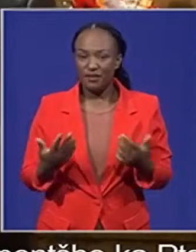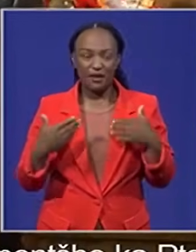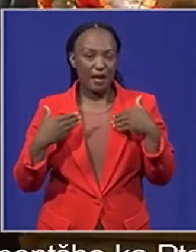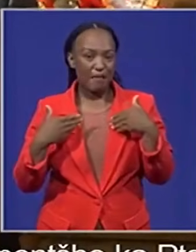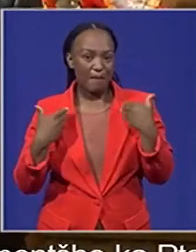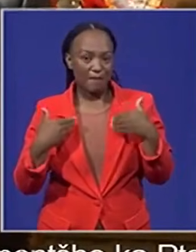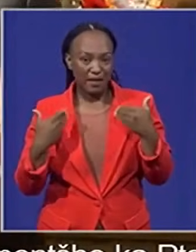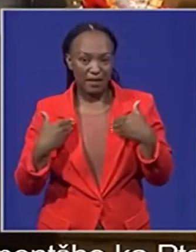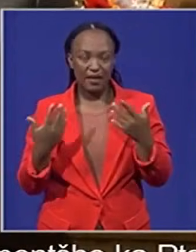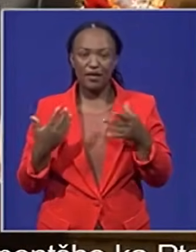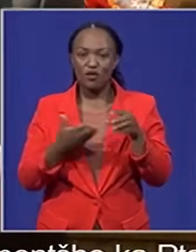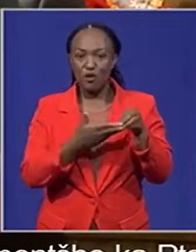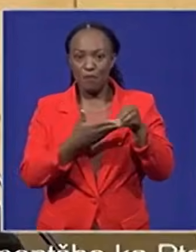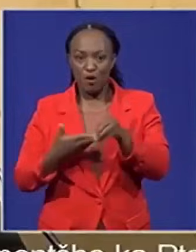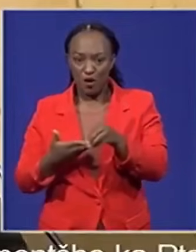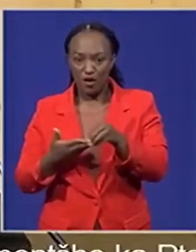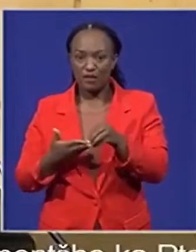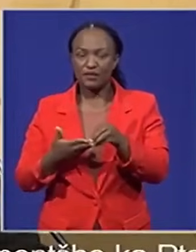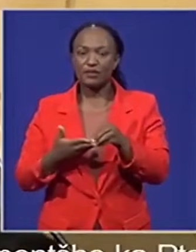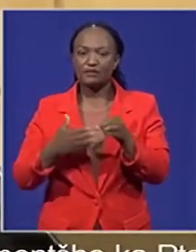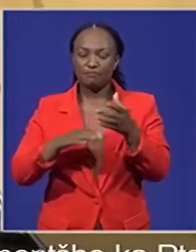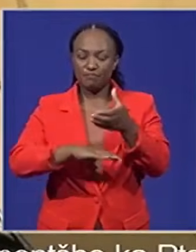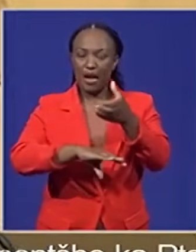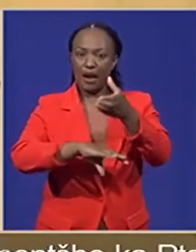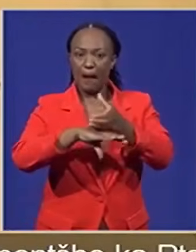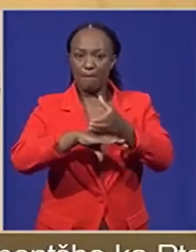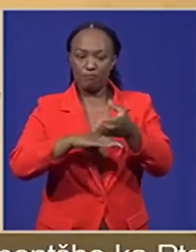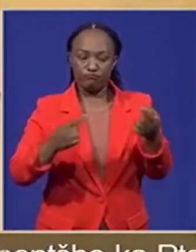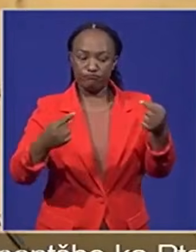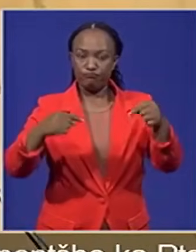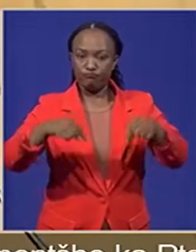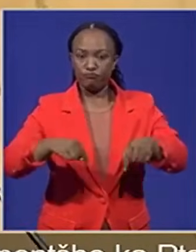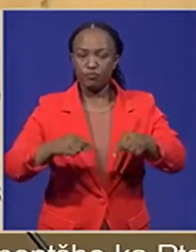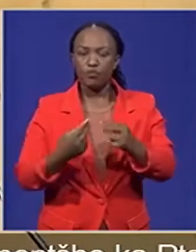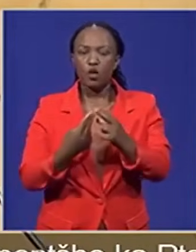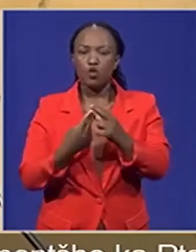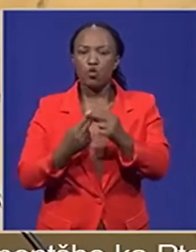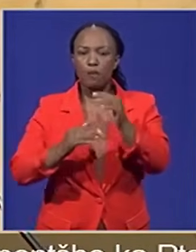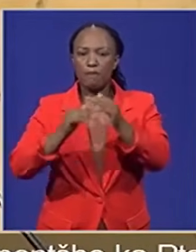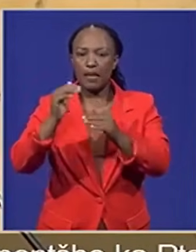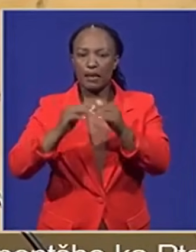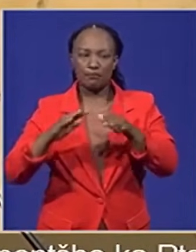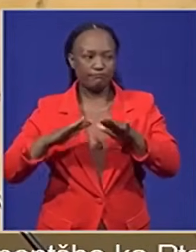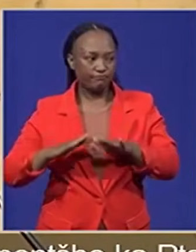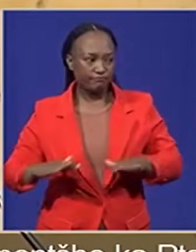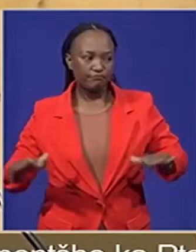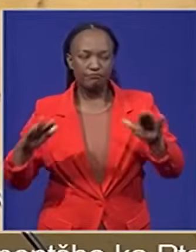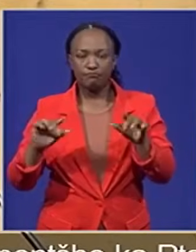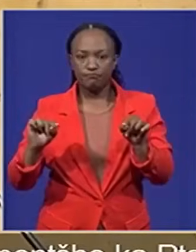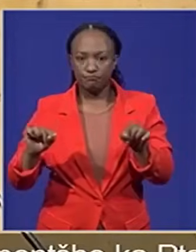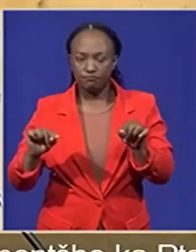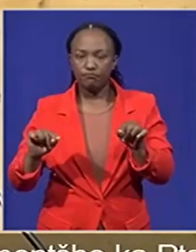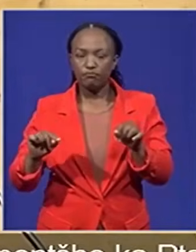we brought the cup here at the Union Buildings. So what we have done is to unveil